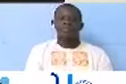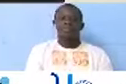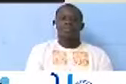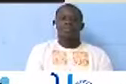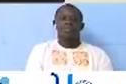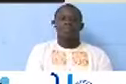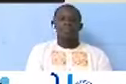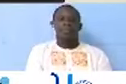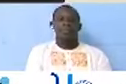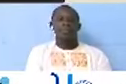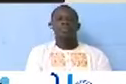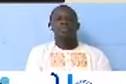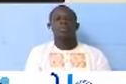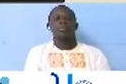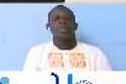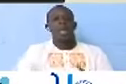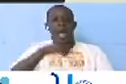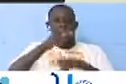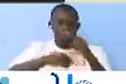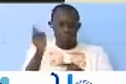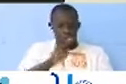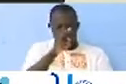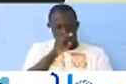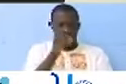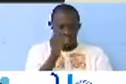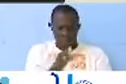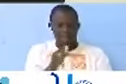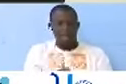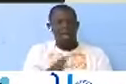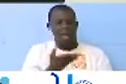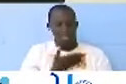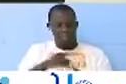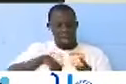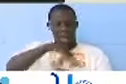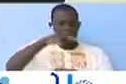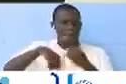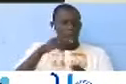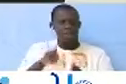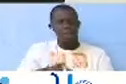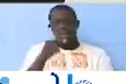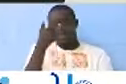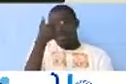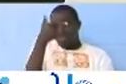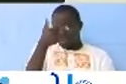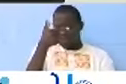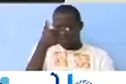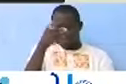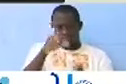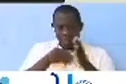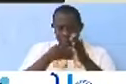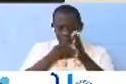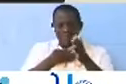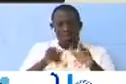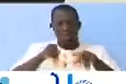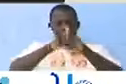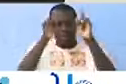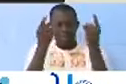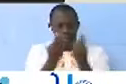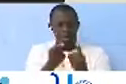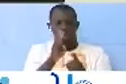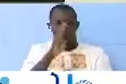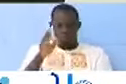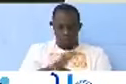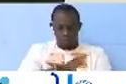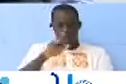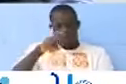And according to you, I believe you have about 7 director generals who actually served whilst you were serving at the NIA. Koya fanyame njikita ko atara fo